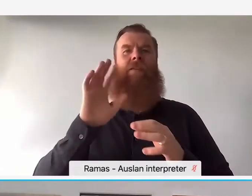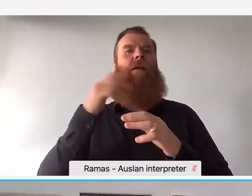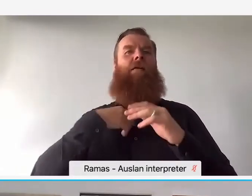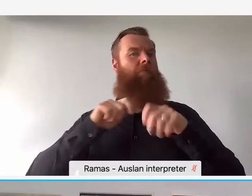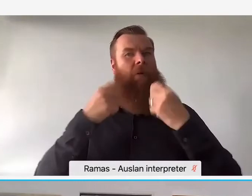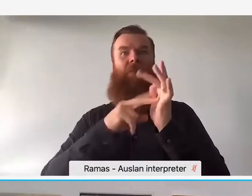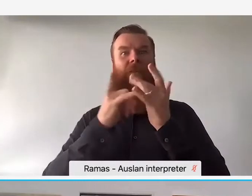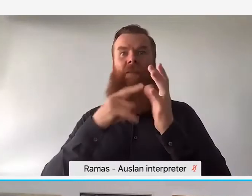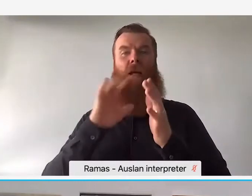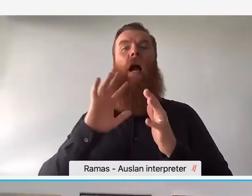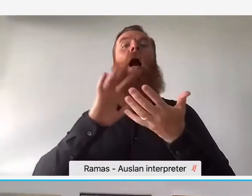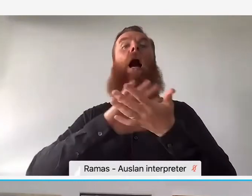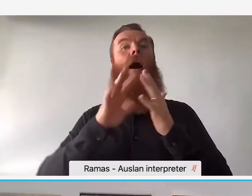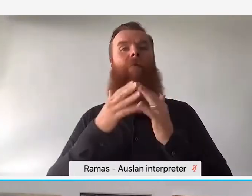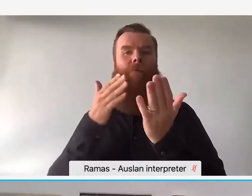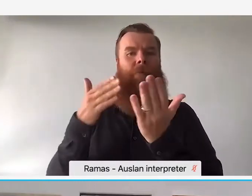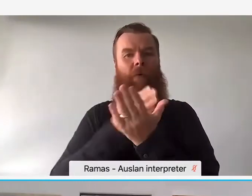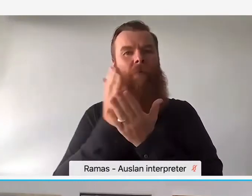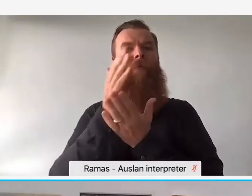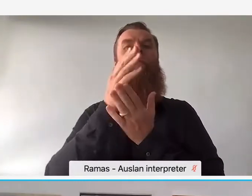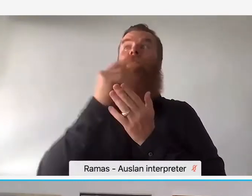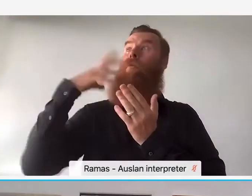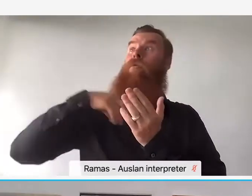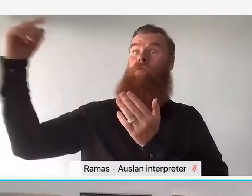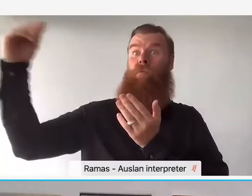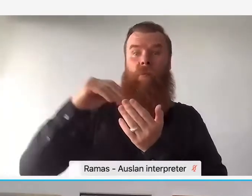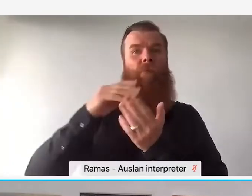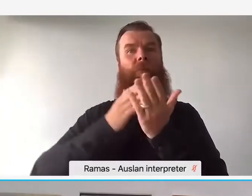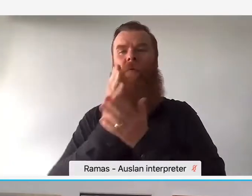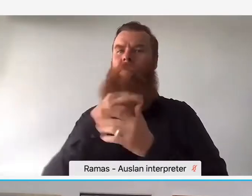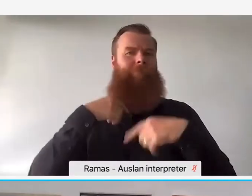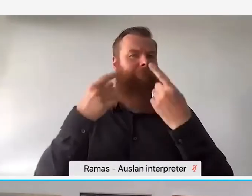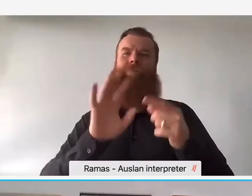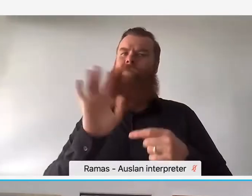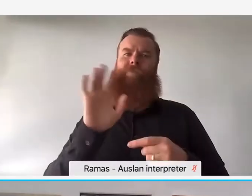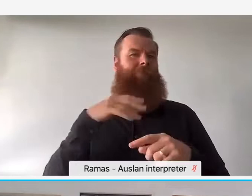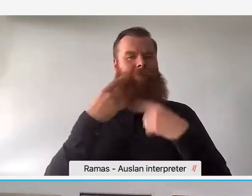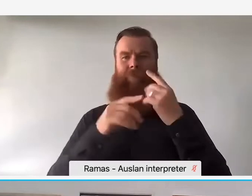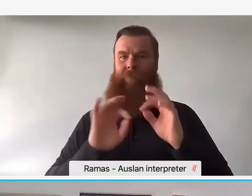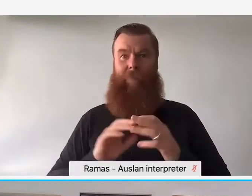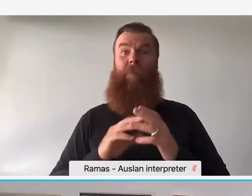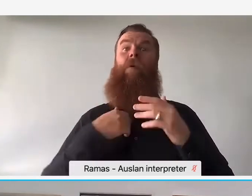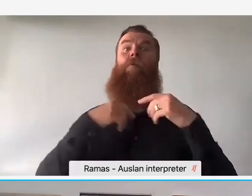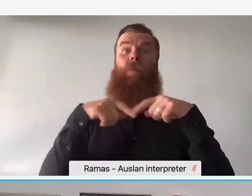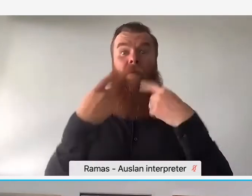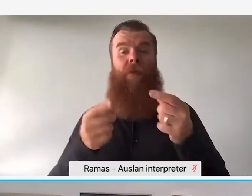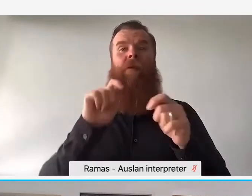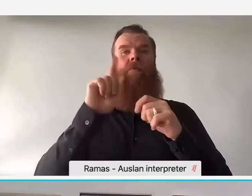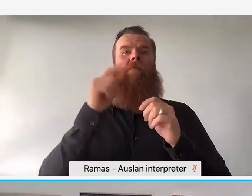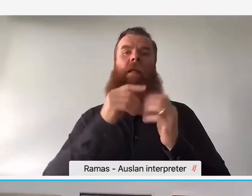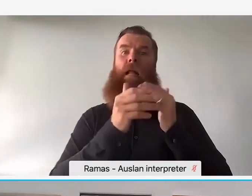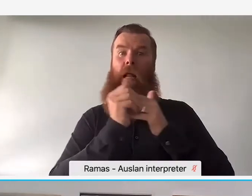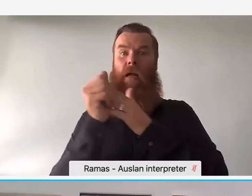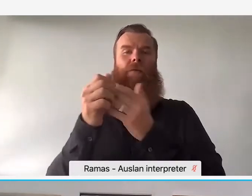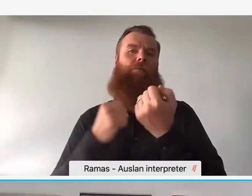take for the migration programs, but we can provide you with guidance and support. So obviously, as many of you would know,